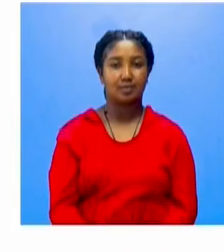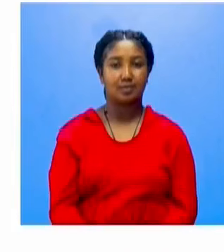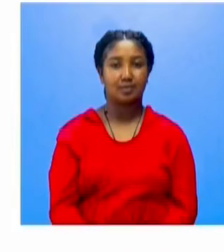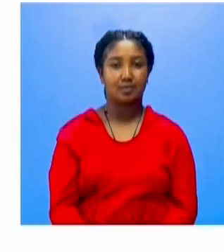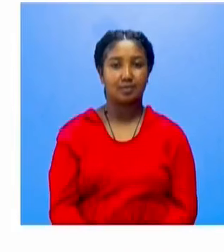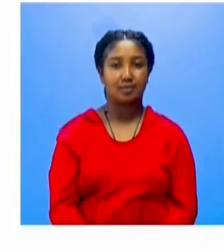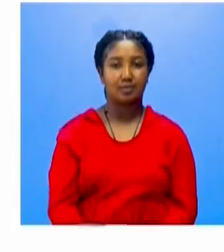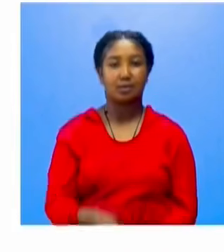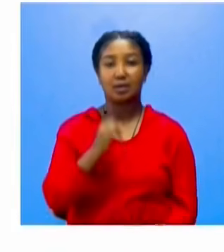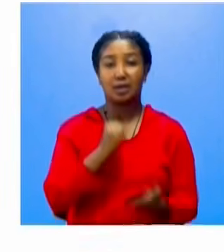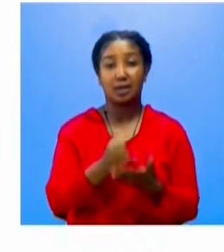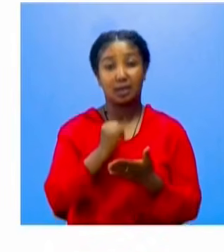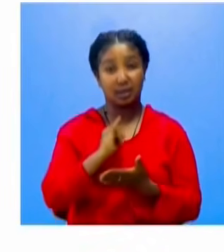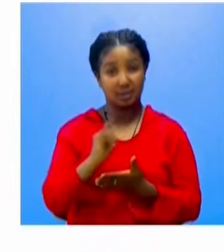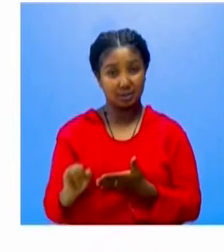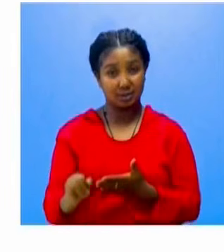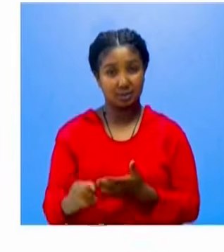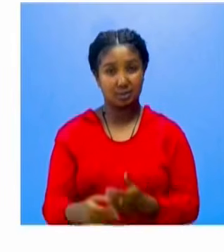it is